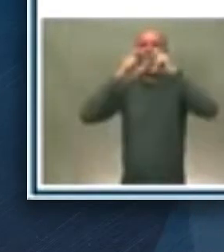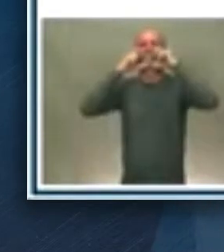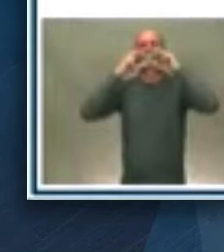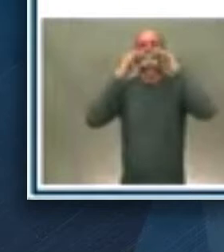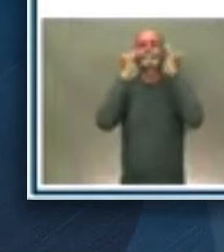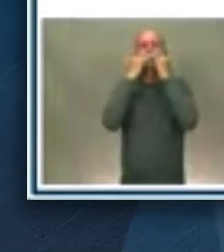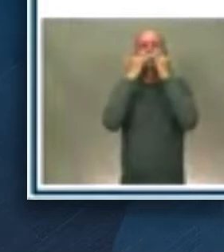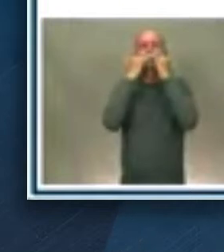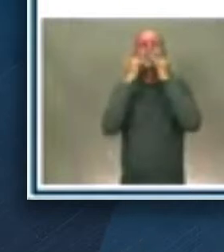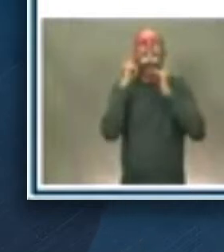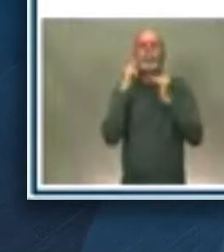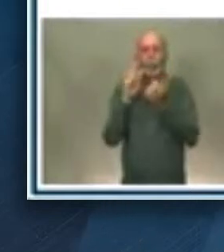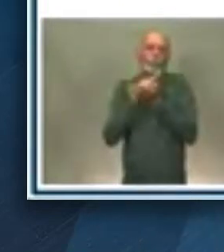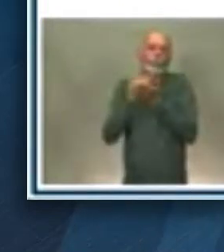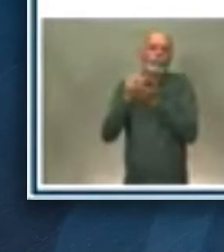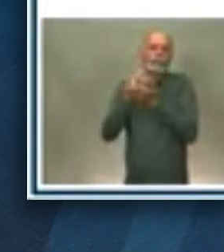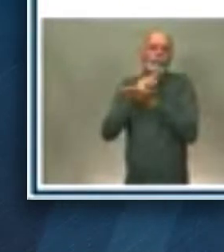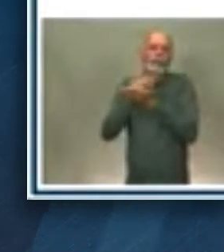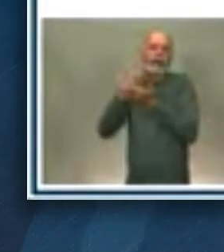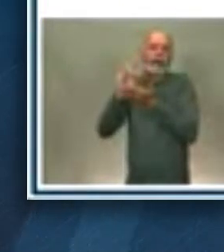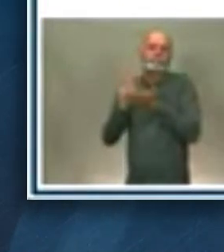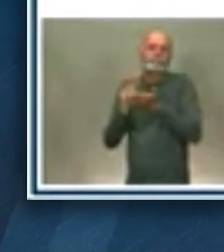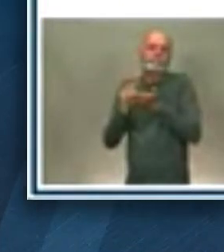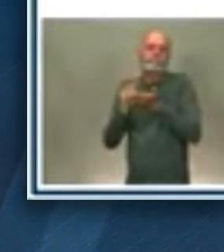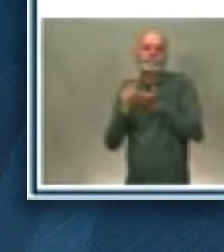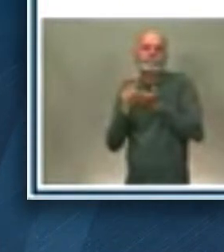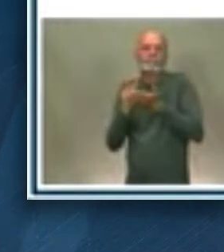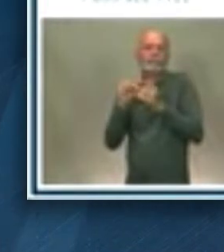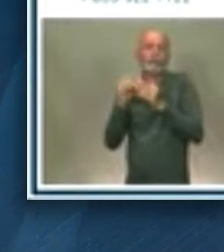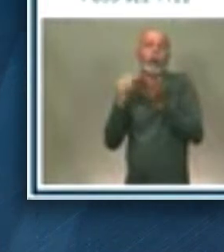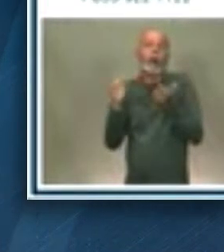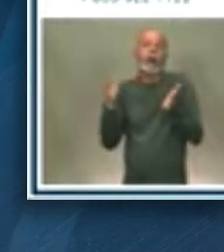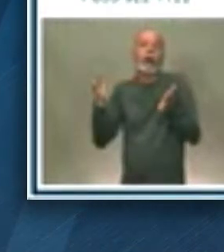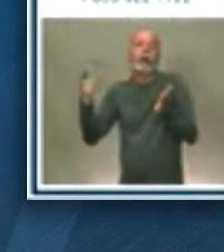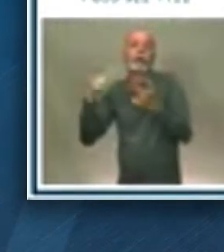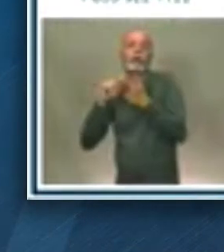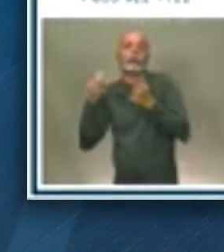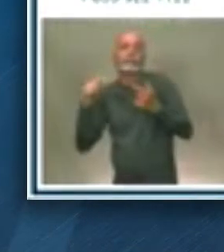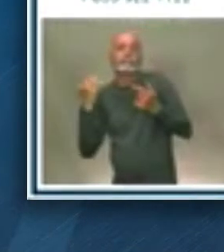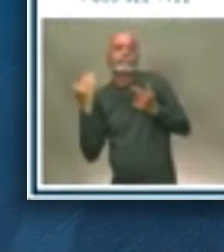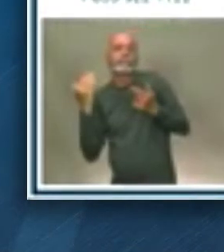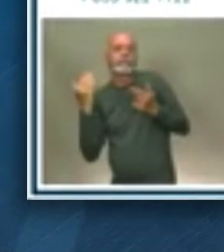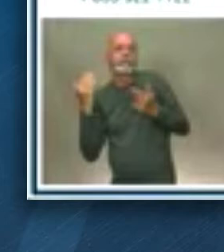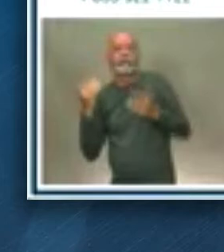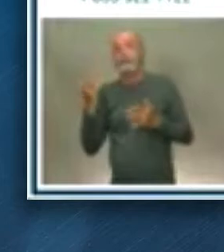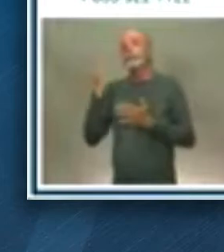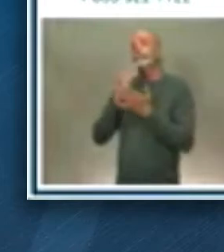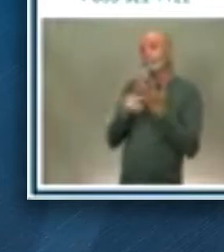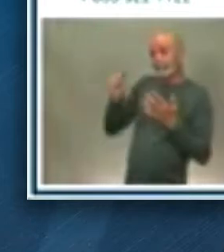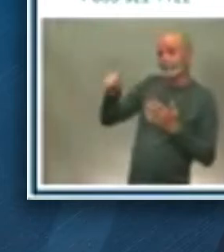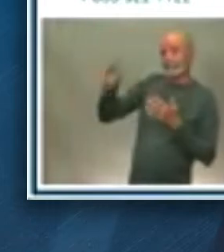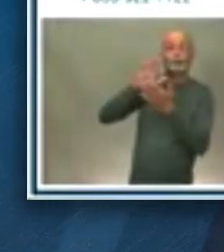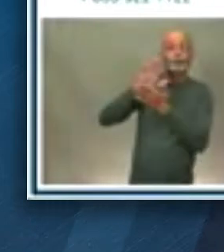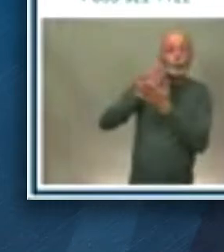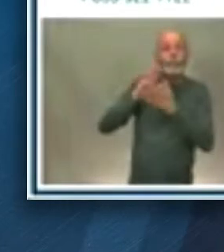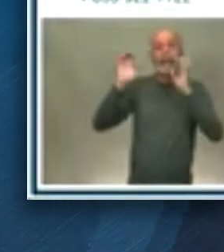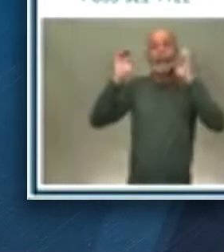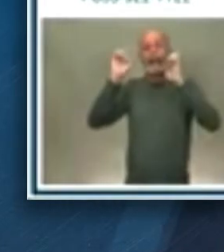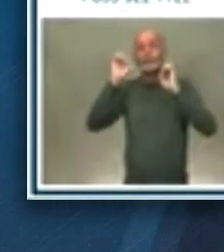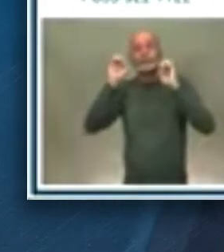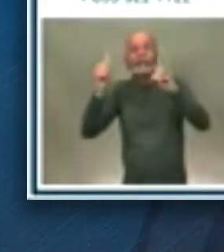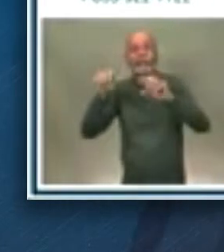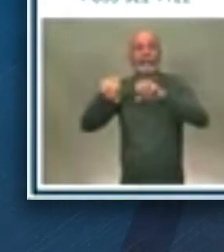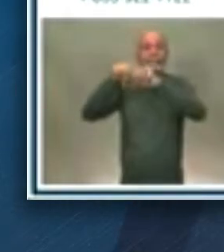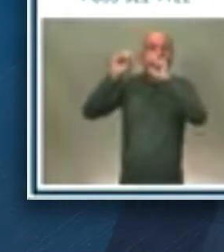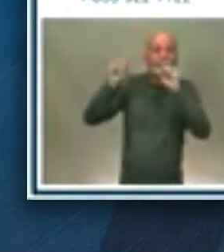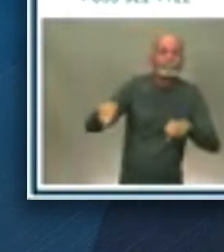transition over the weekend. The reason the schools have indicated the education system is they're